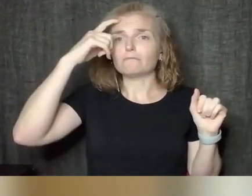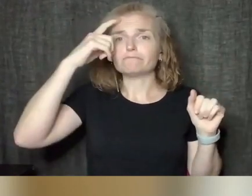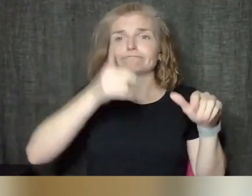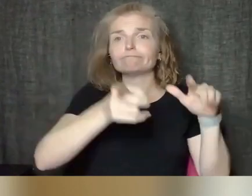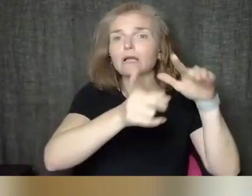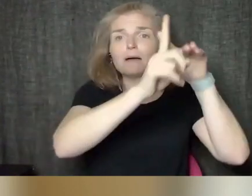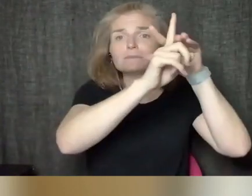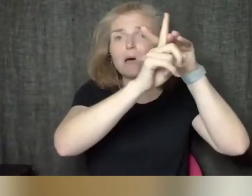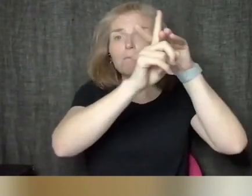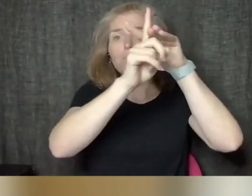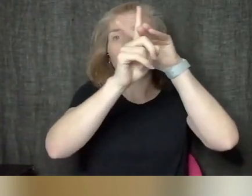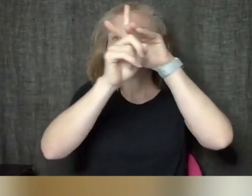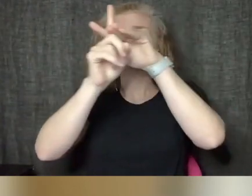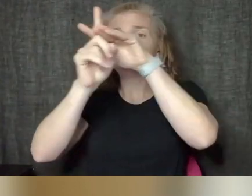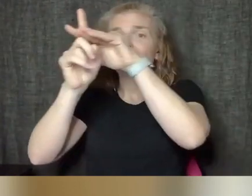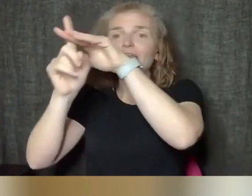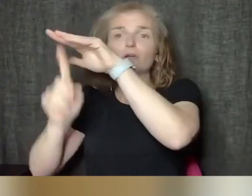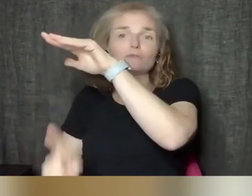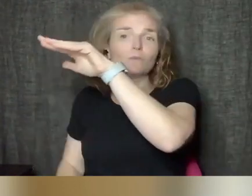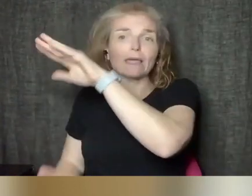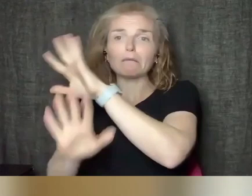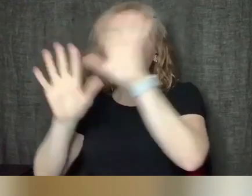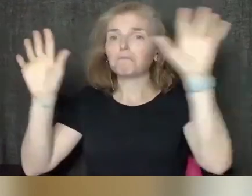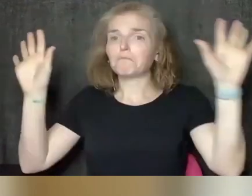so no obstruction to concentration.